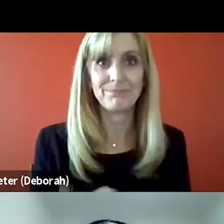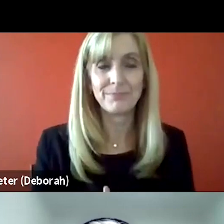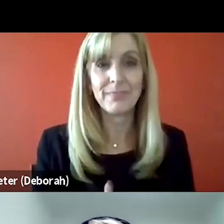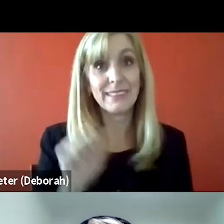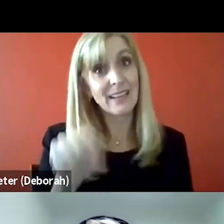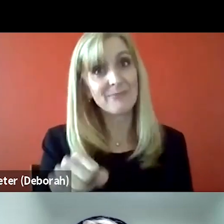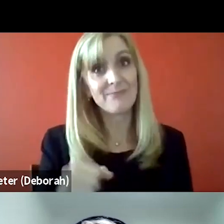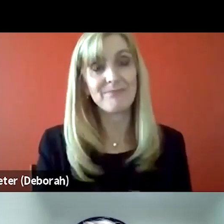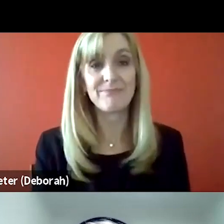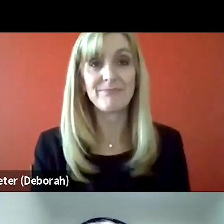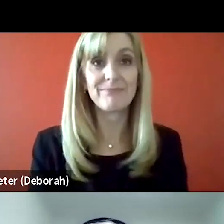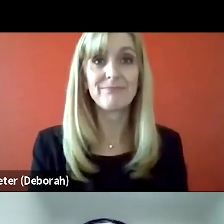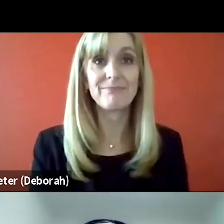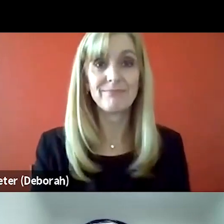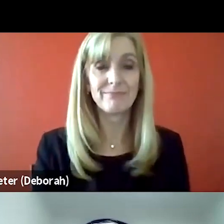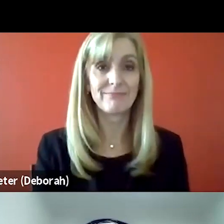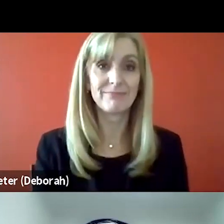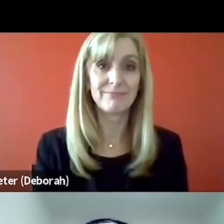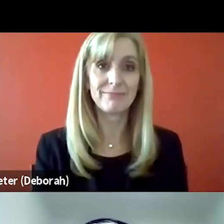yeah.